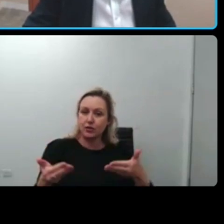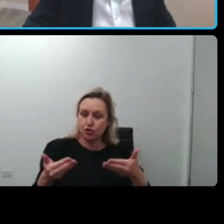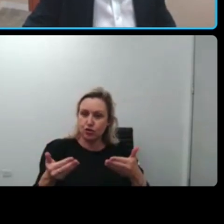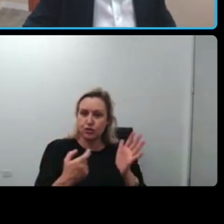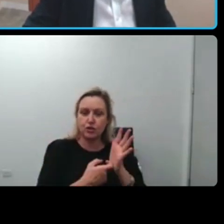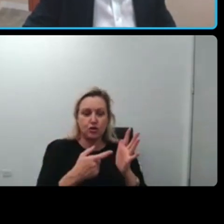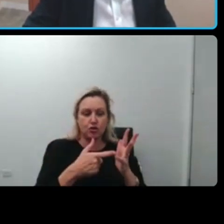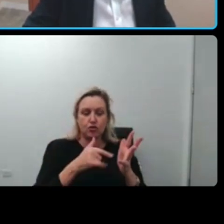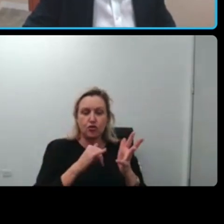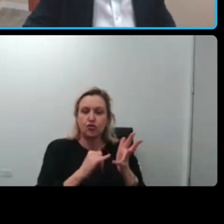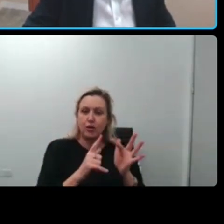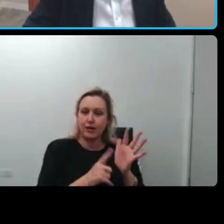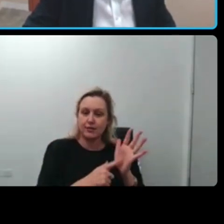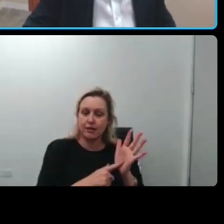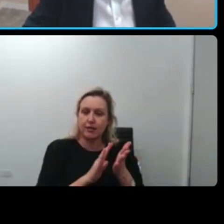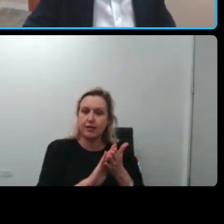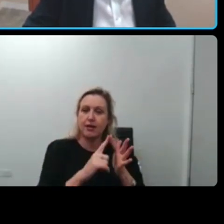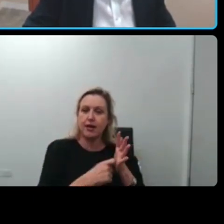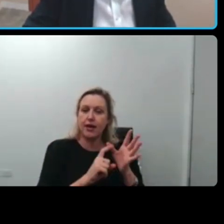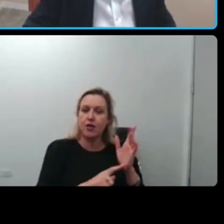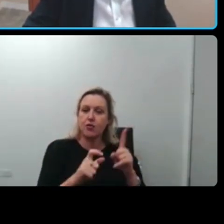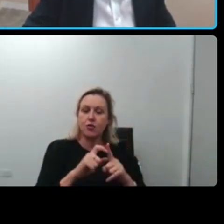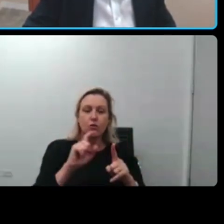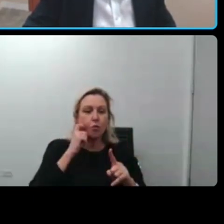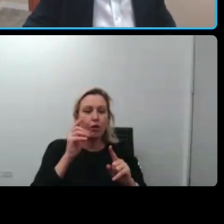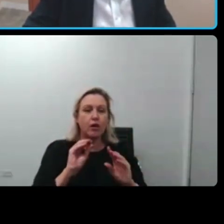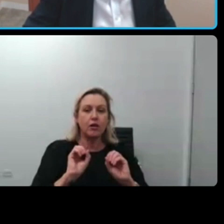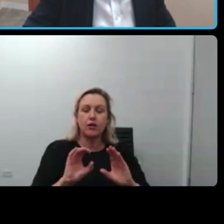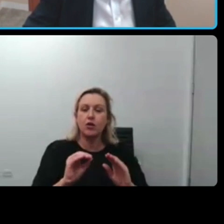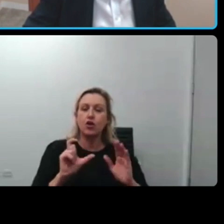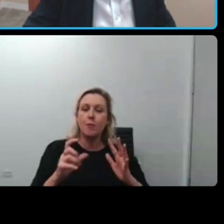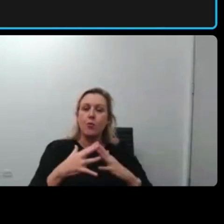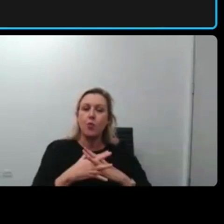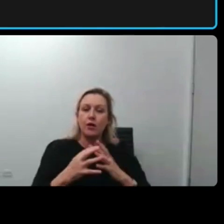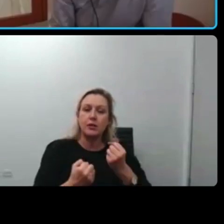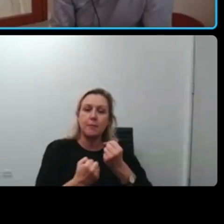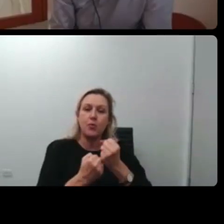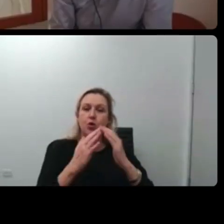Russel Herald, who'll be providing an update today on the Commonwealth Home Support Program.